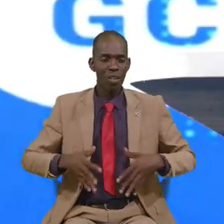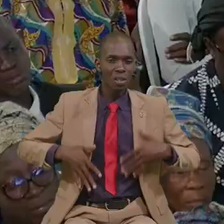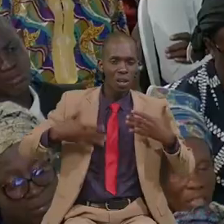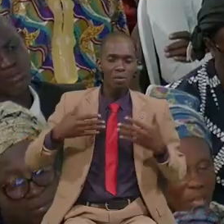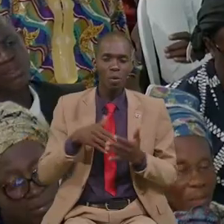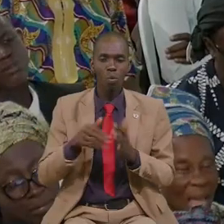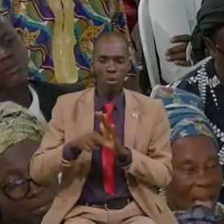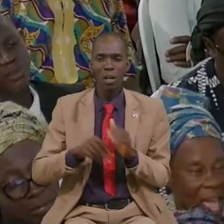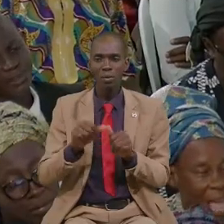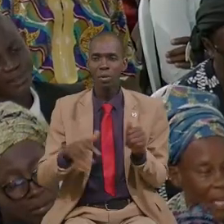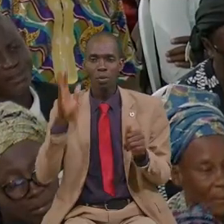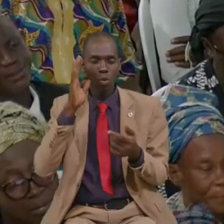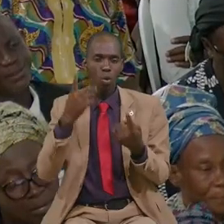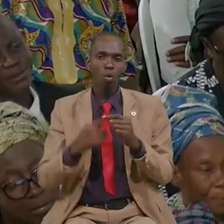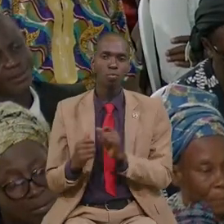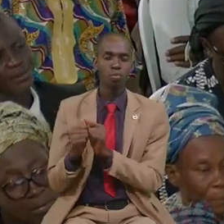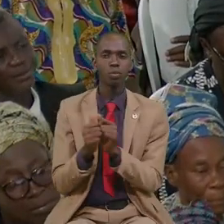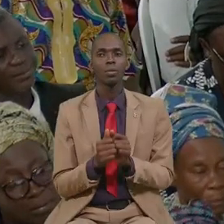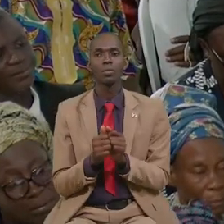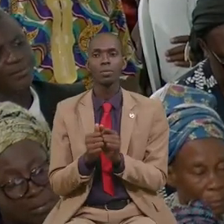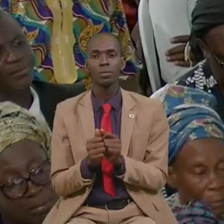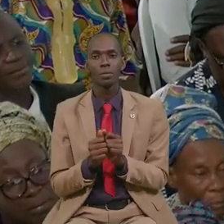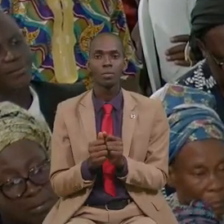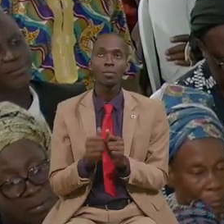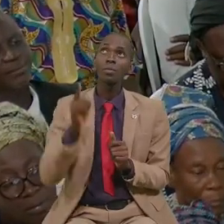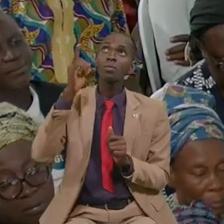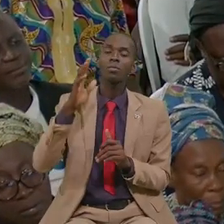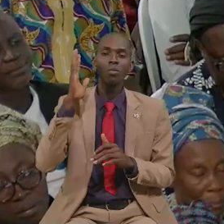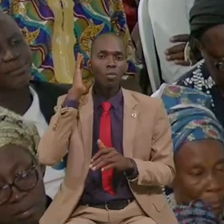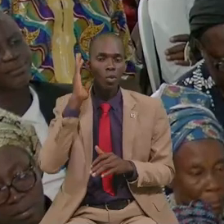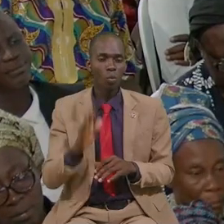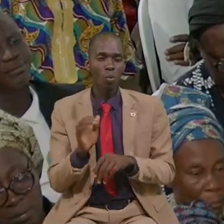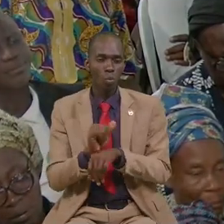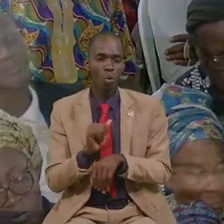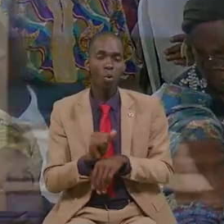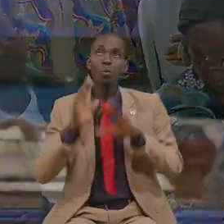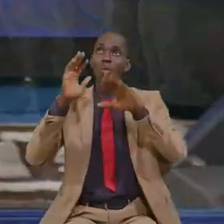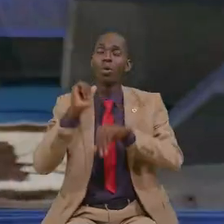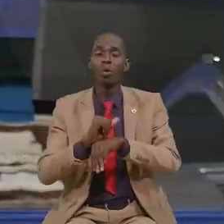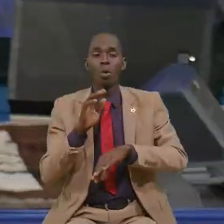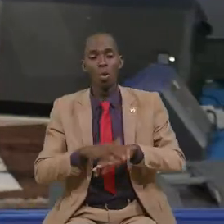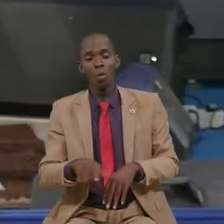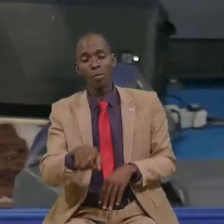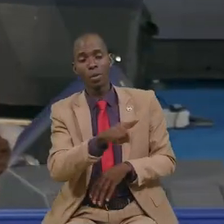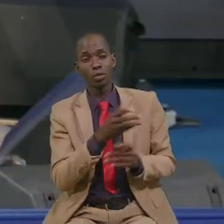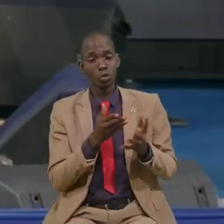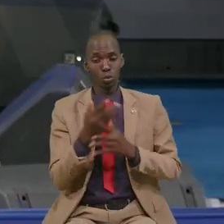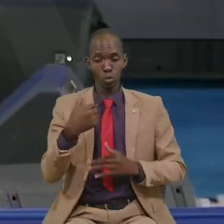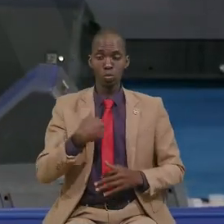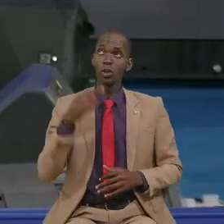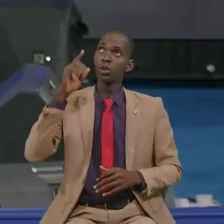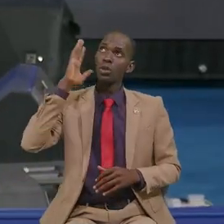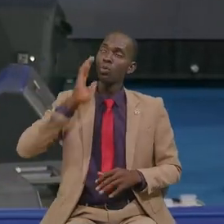come together. Yeah. If God is going to work miracle on them through me, He will work a miracle in